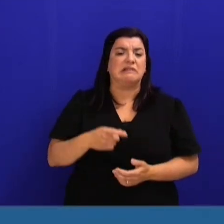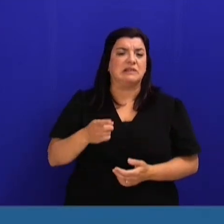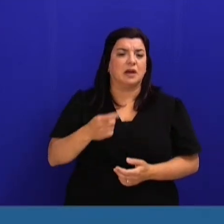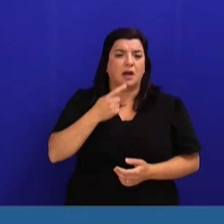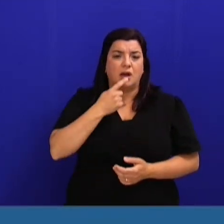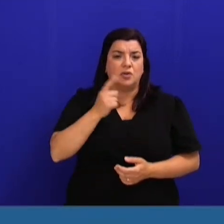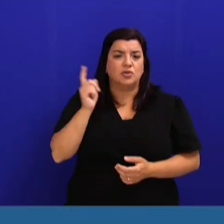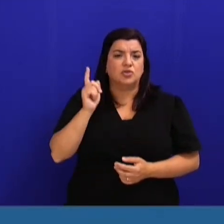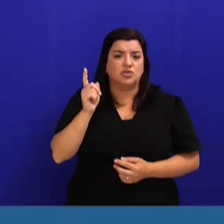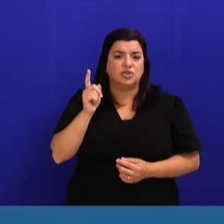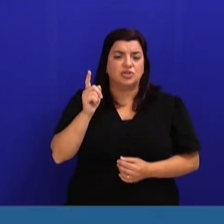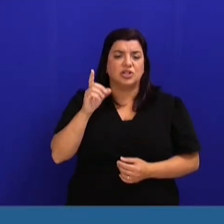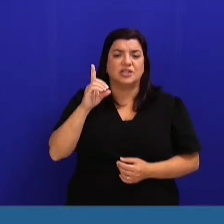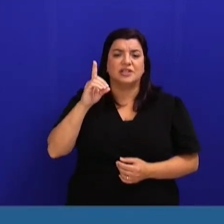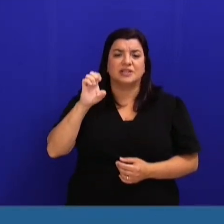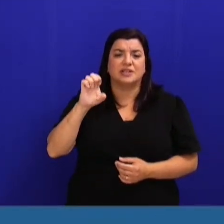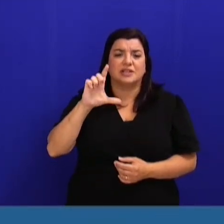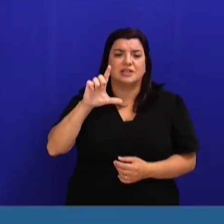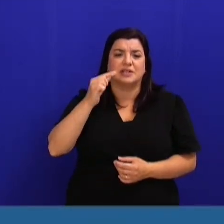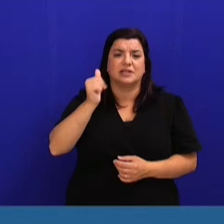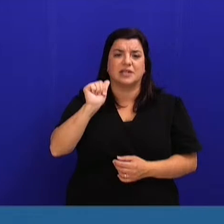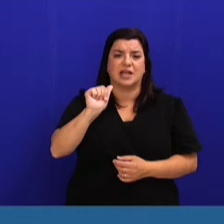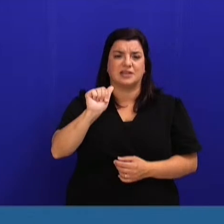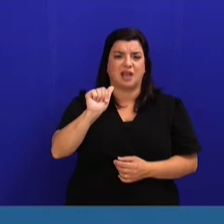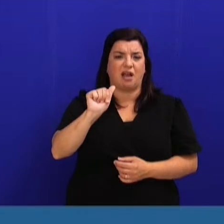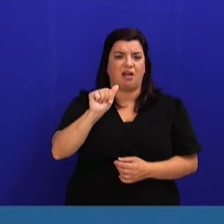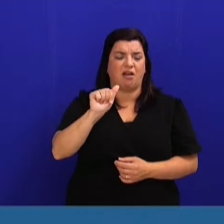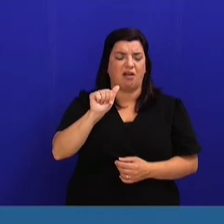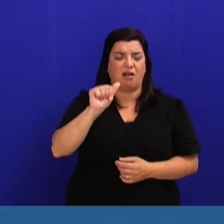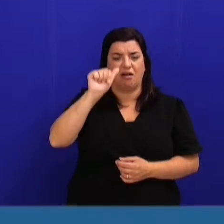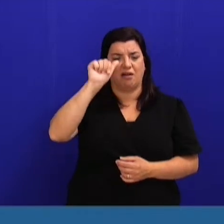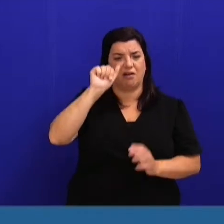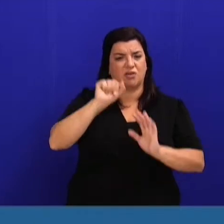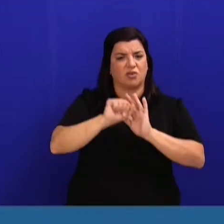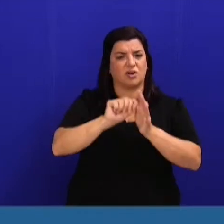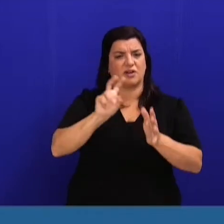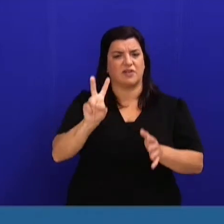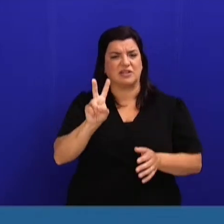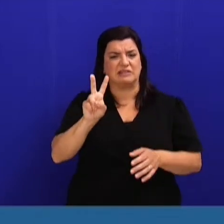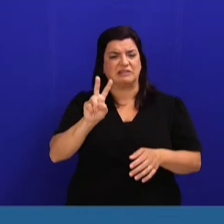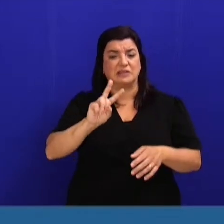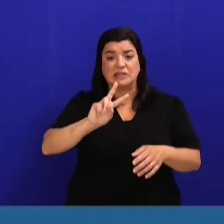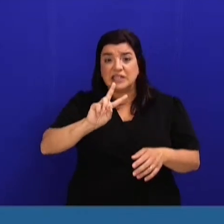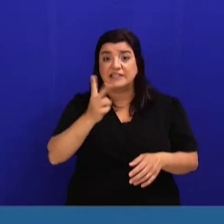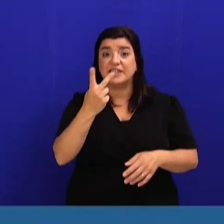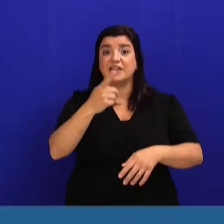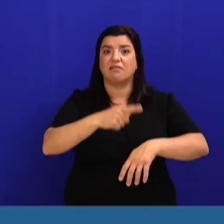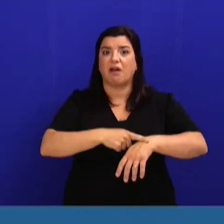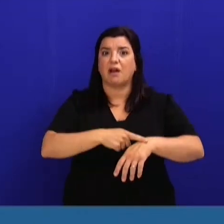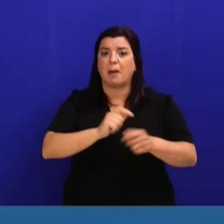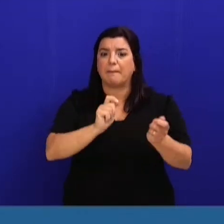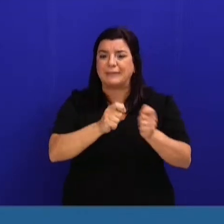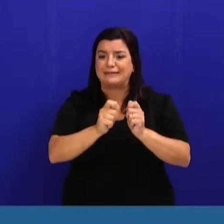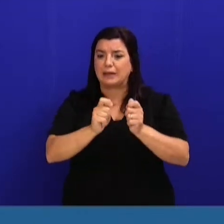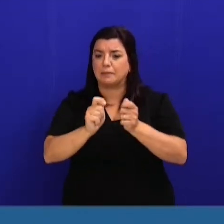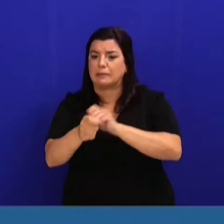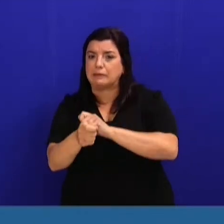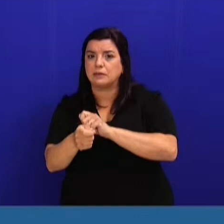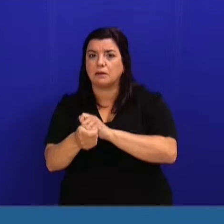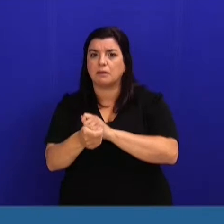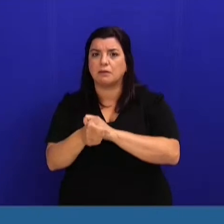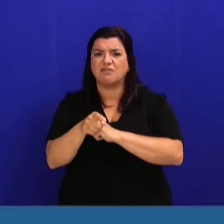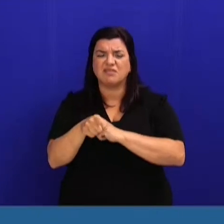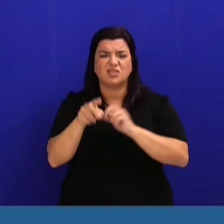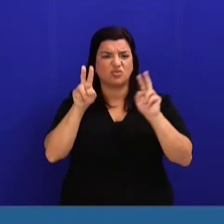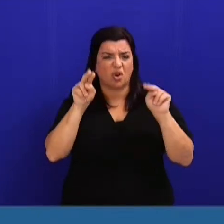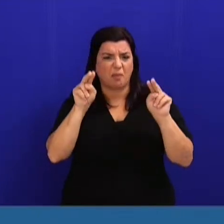of the Delta variant. This is the second time the Delta variant has mutated. Can you explain to us if It is normal